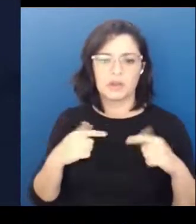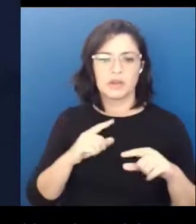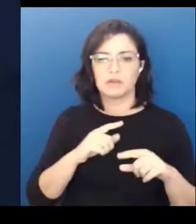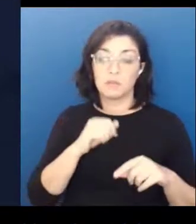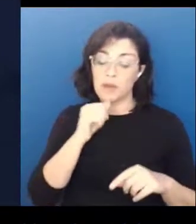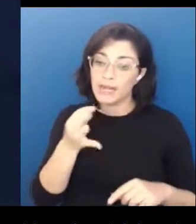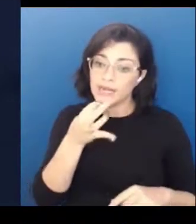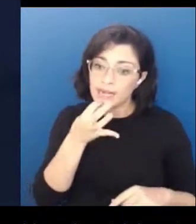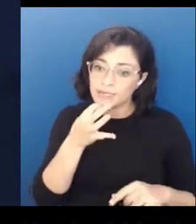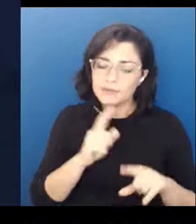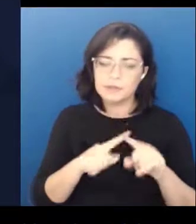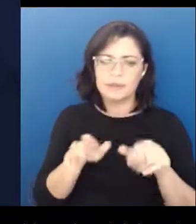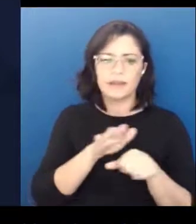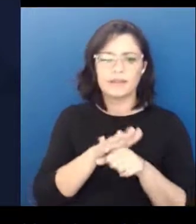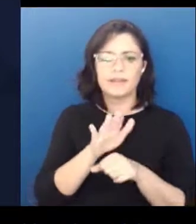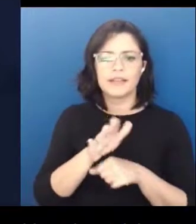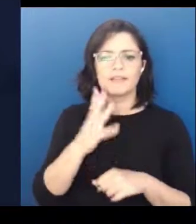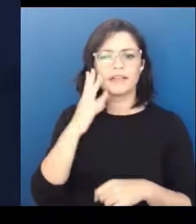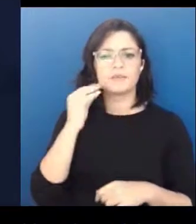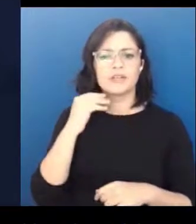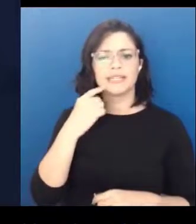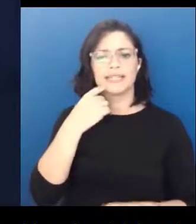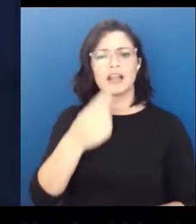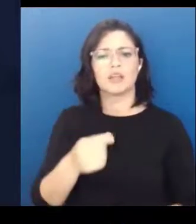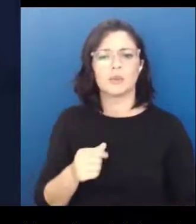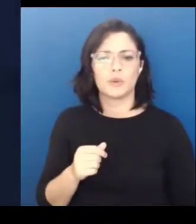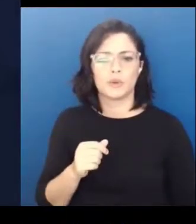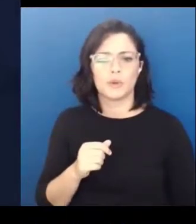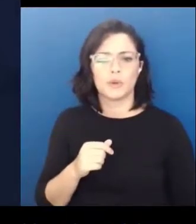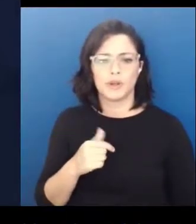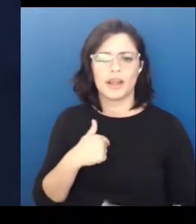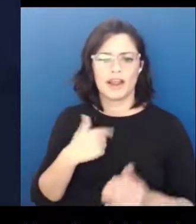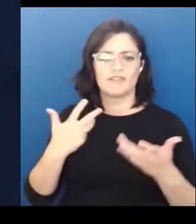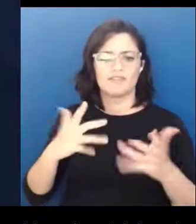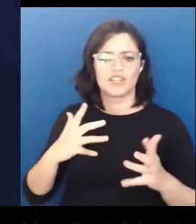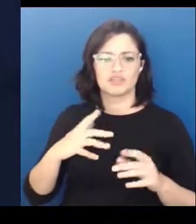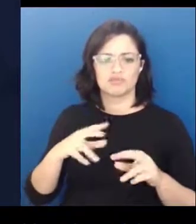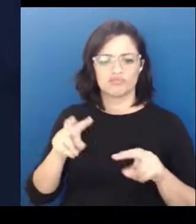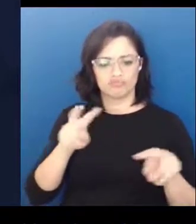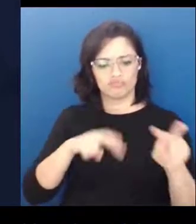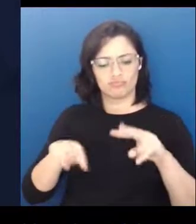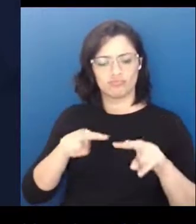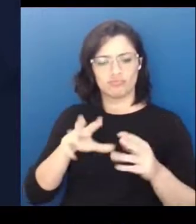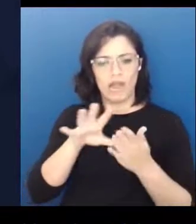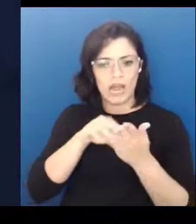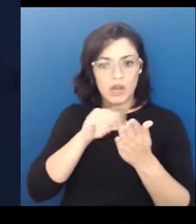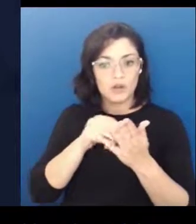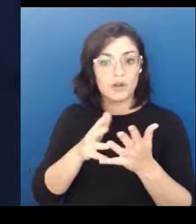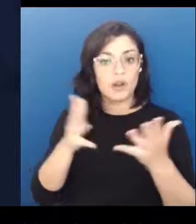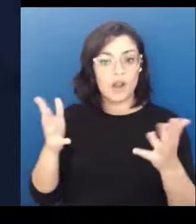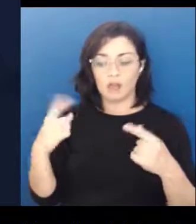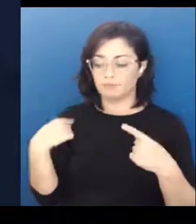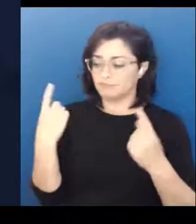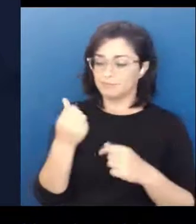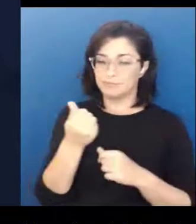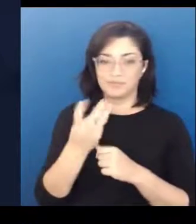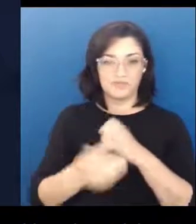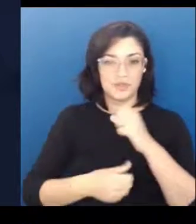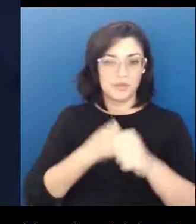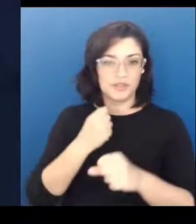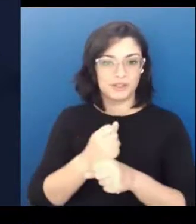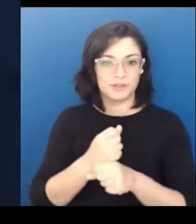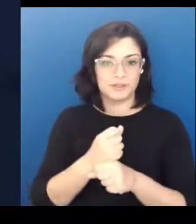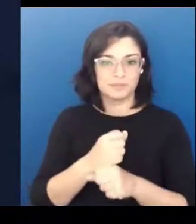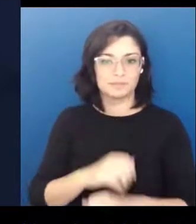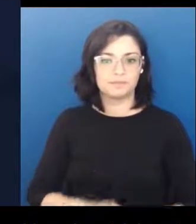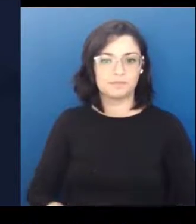have, observed and learned a lot these past few years. As you know, the Global